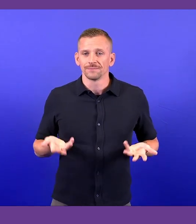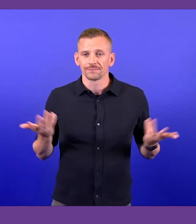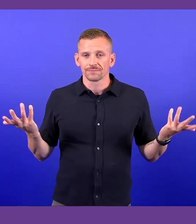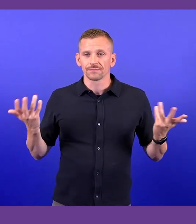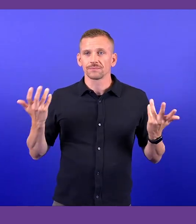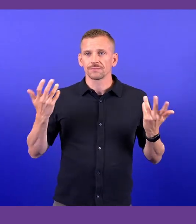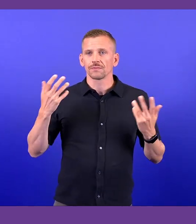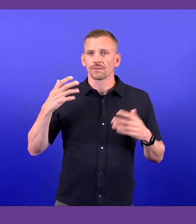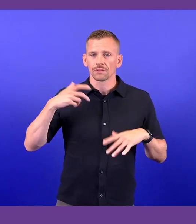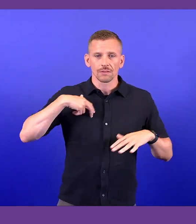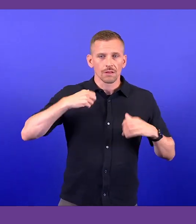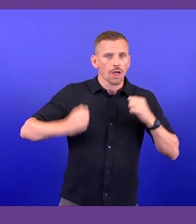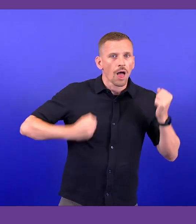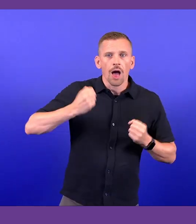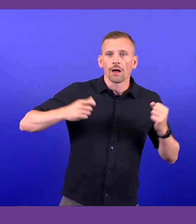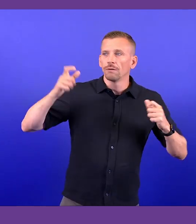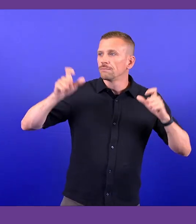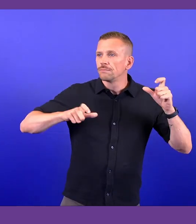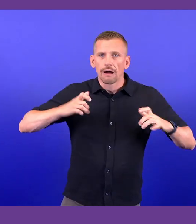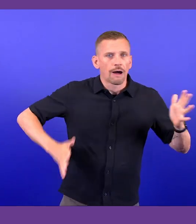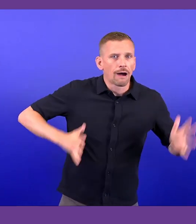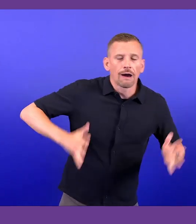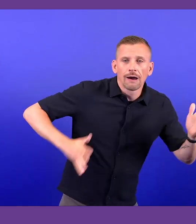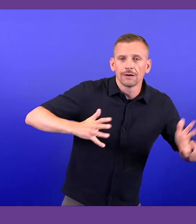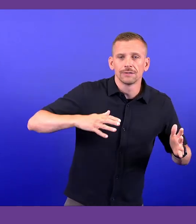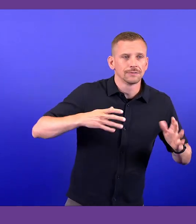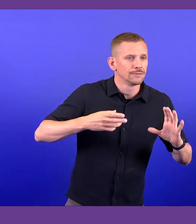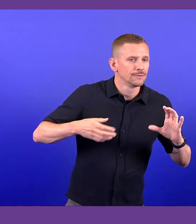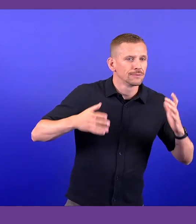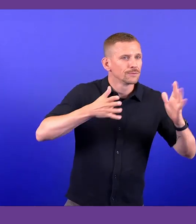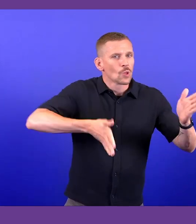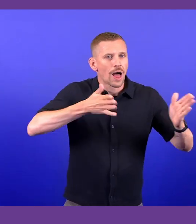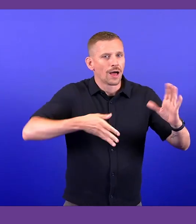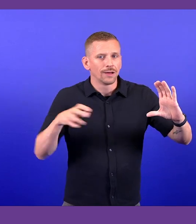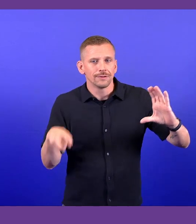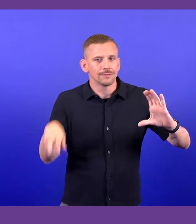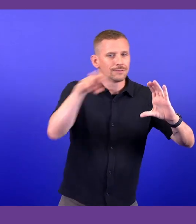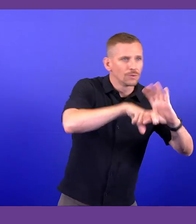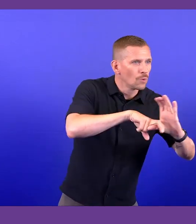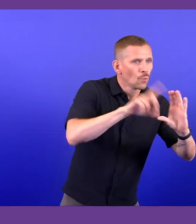train, or the train is moving somewhere else and we don't know what's happening. So I just want to know if there's any